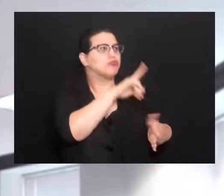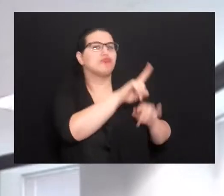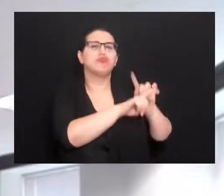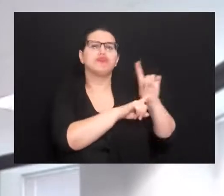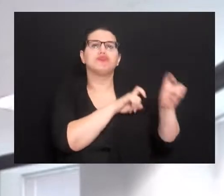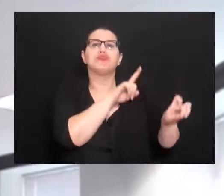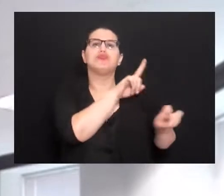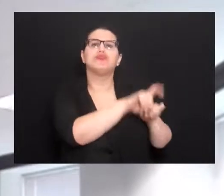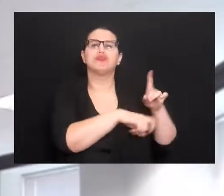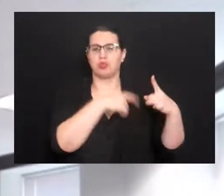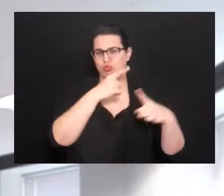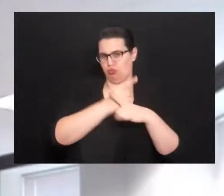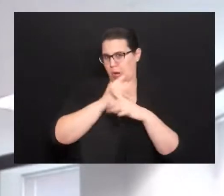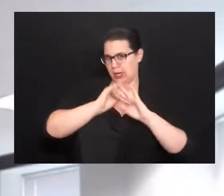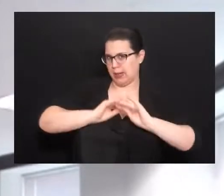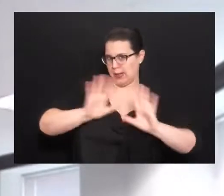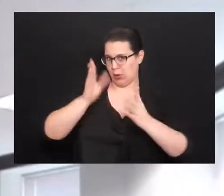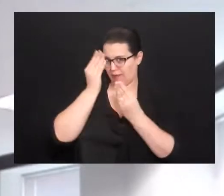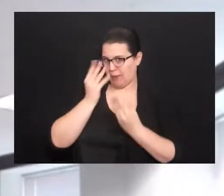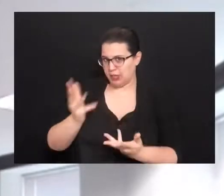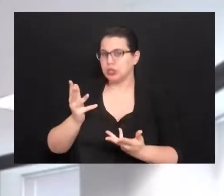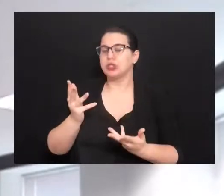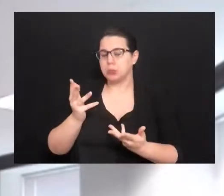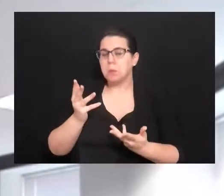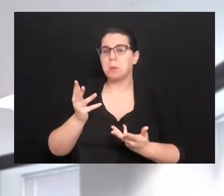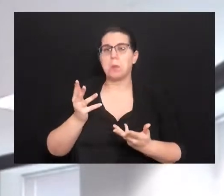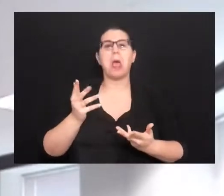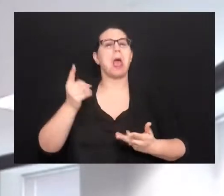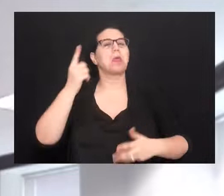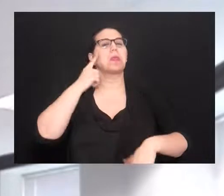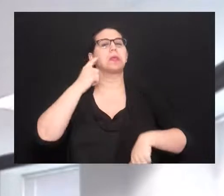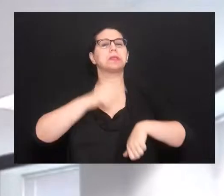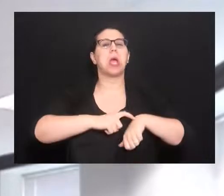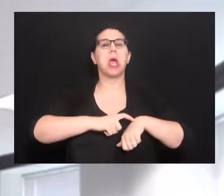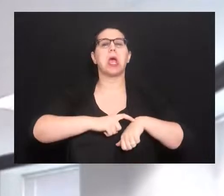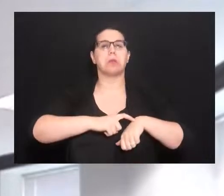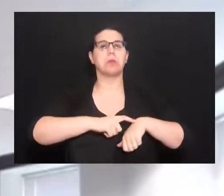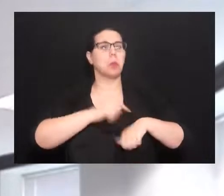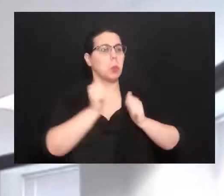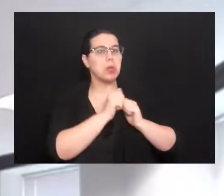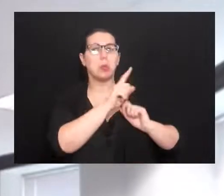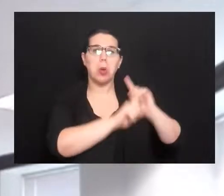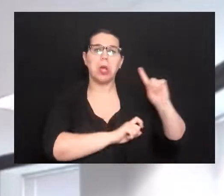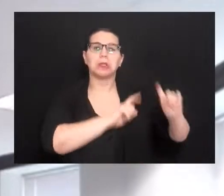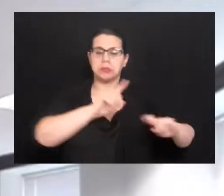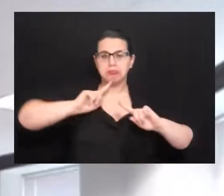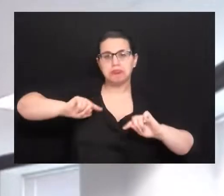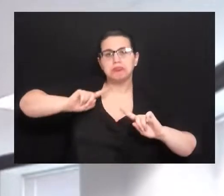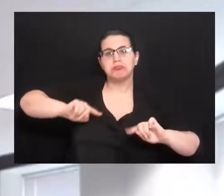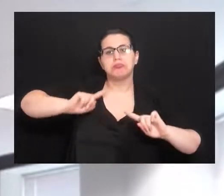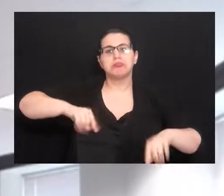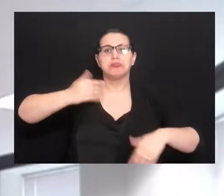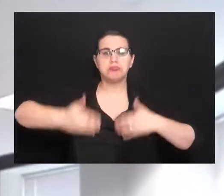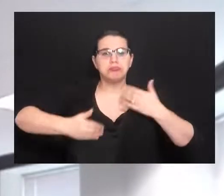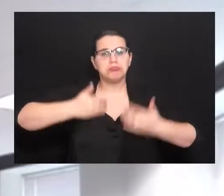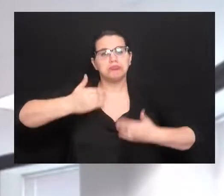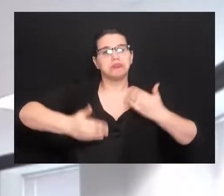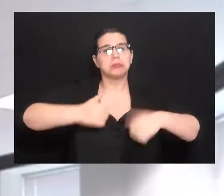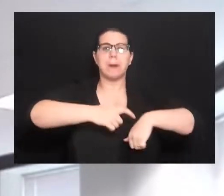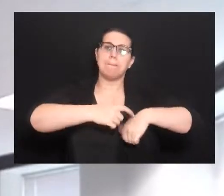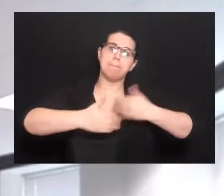proper information. And I do think with given time and proper questioning that parents can get that information for their